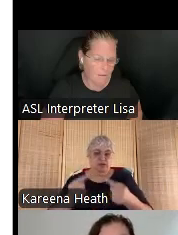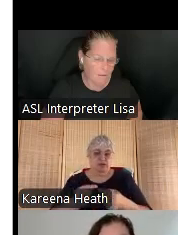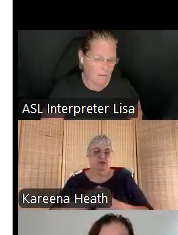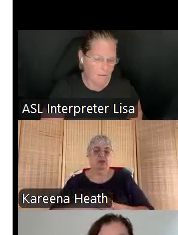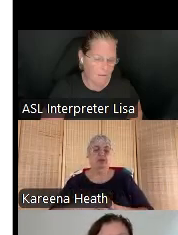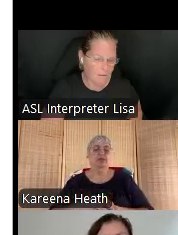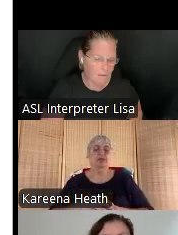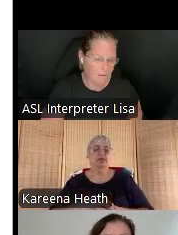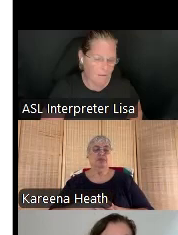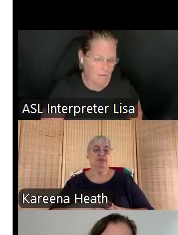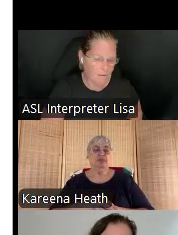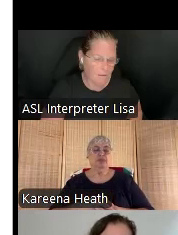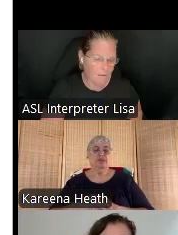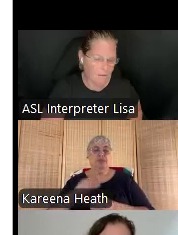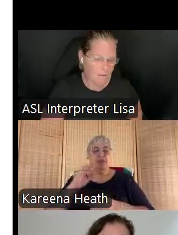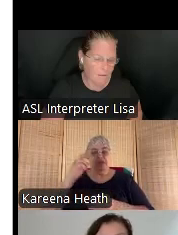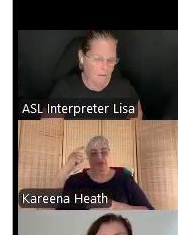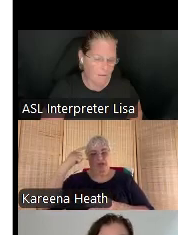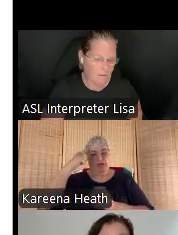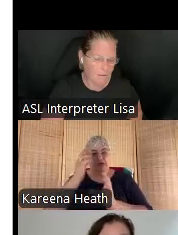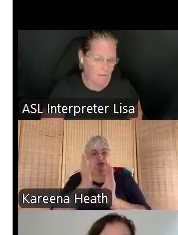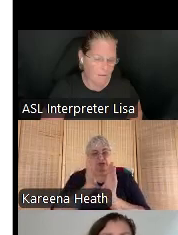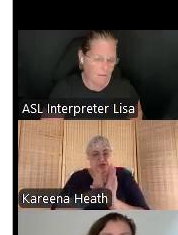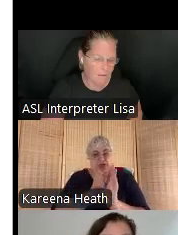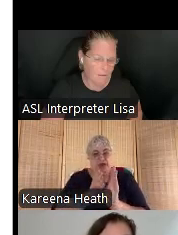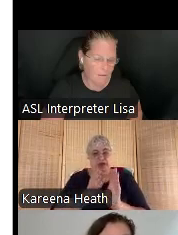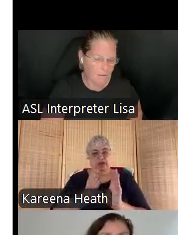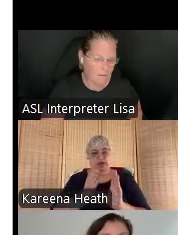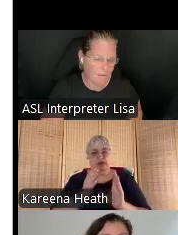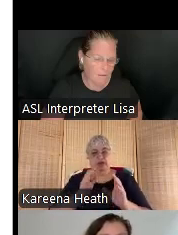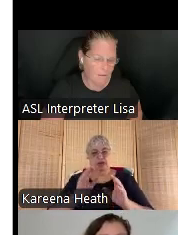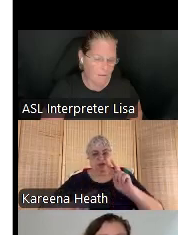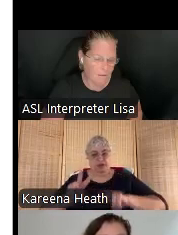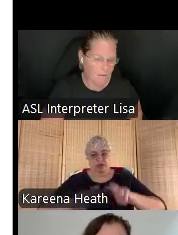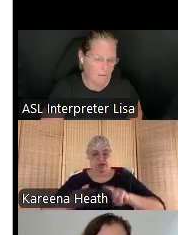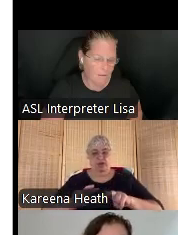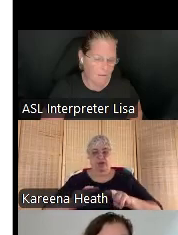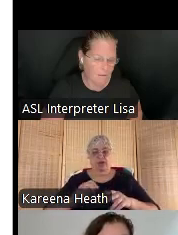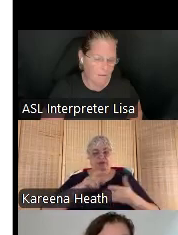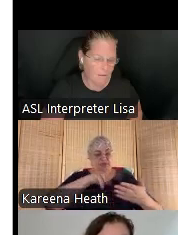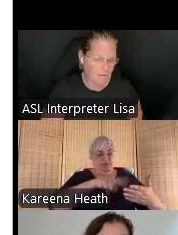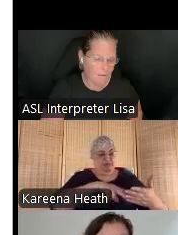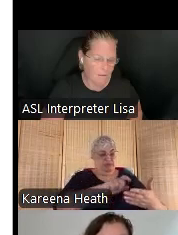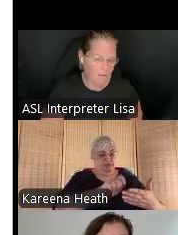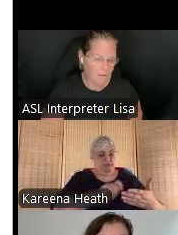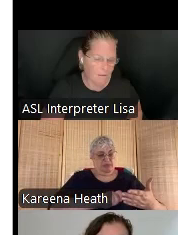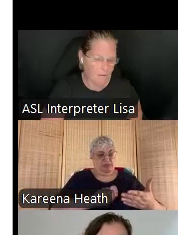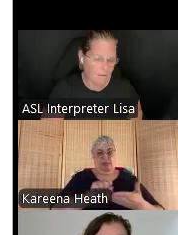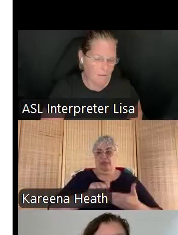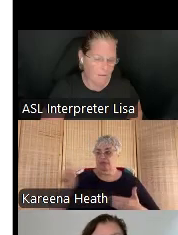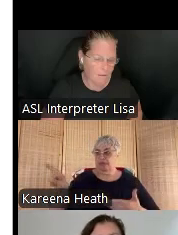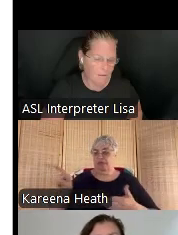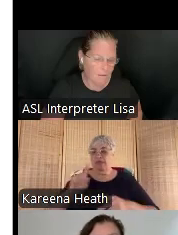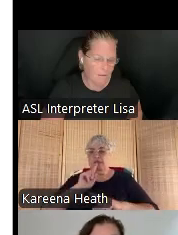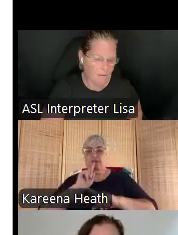the neuropsychological evaluation, and you may be getting a report back from a neuropsychological